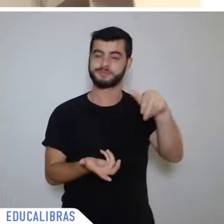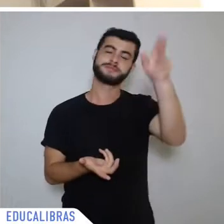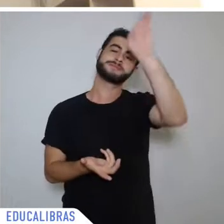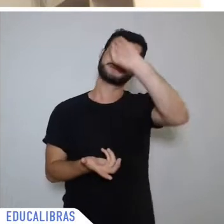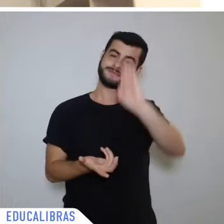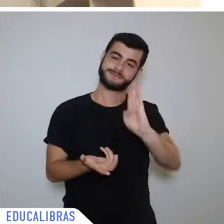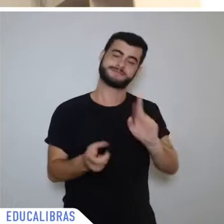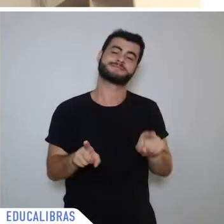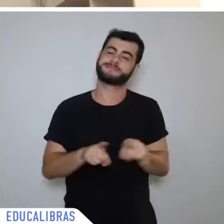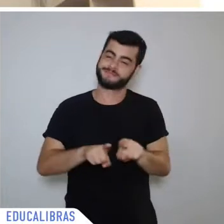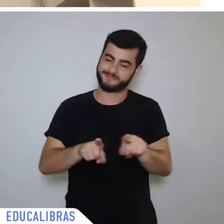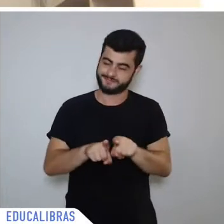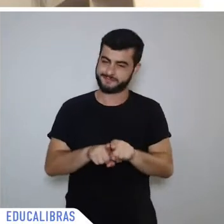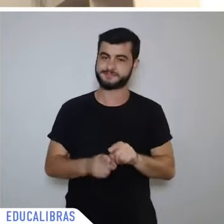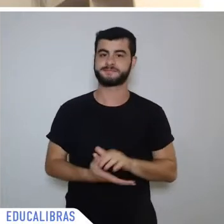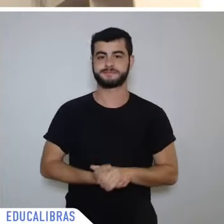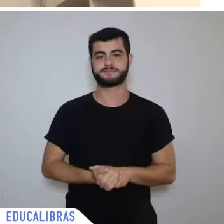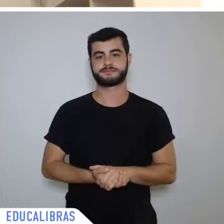is no different.